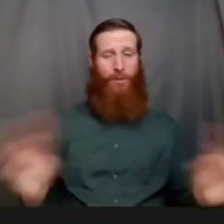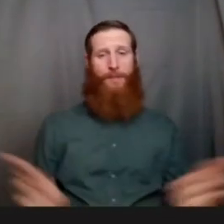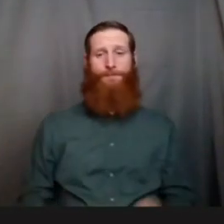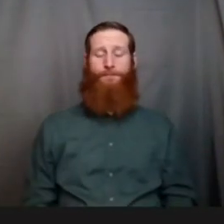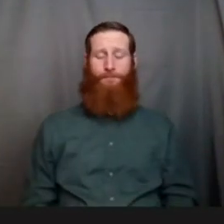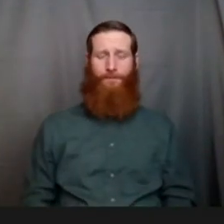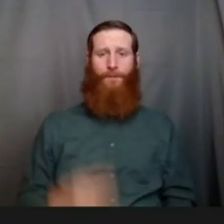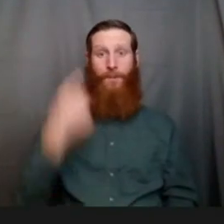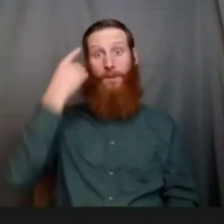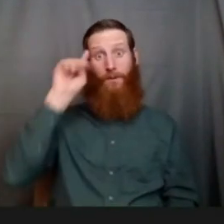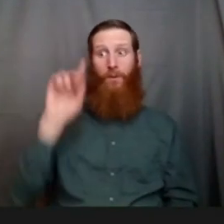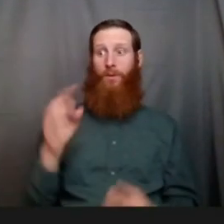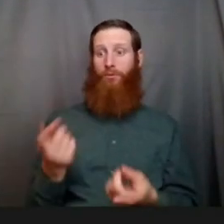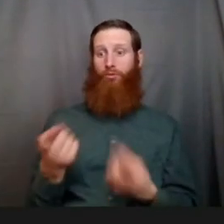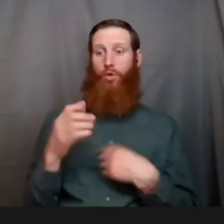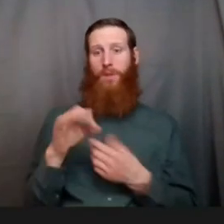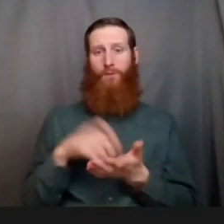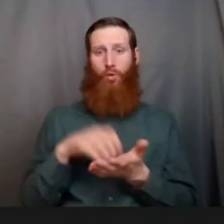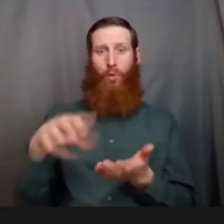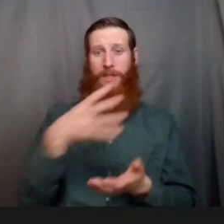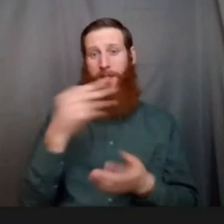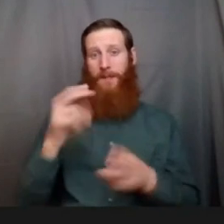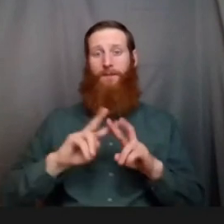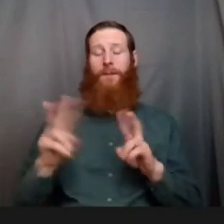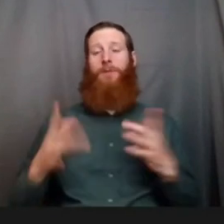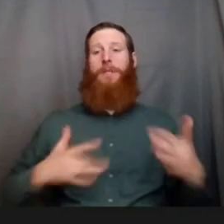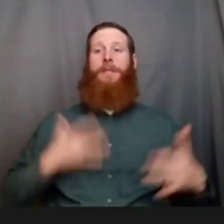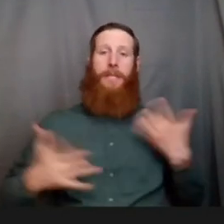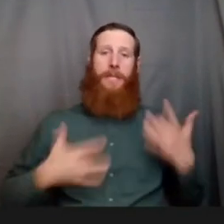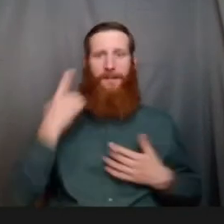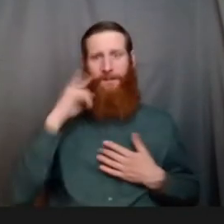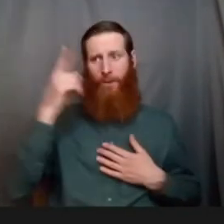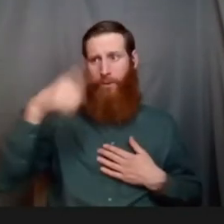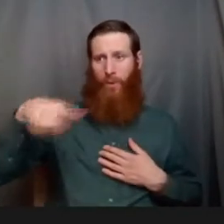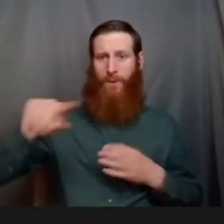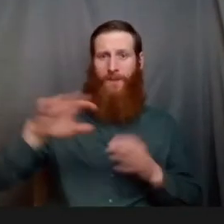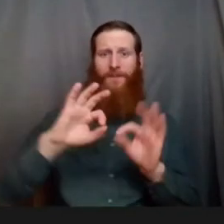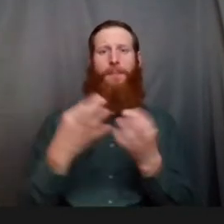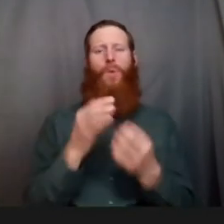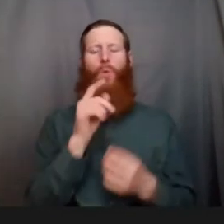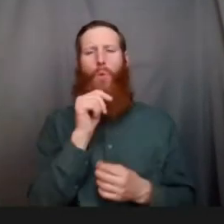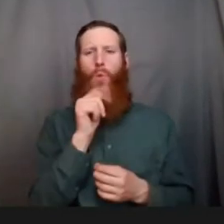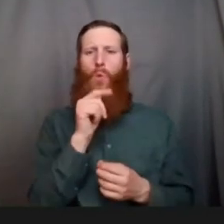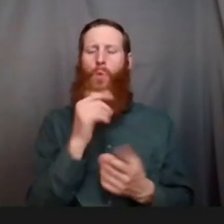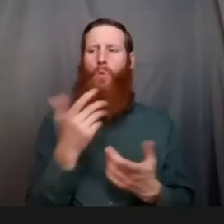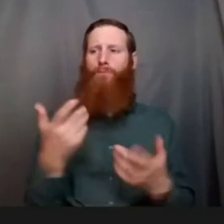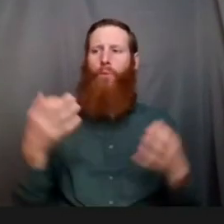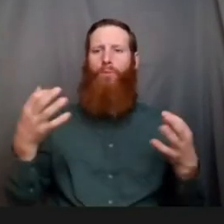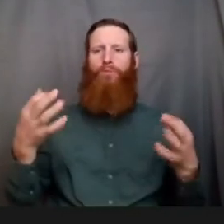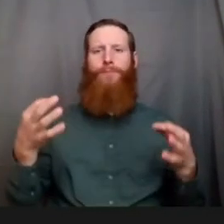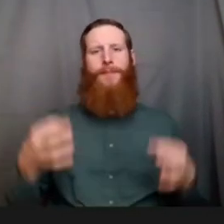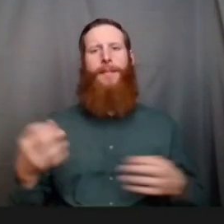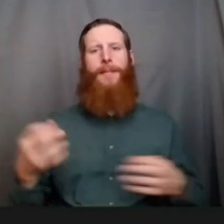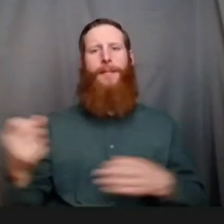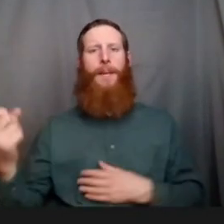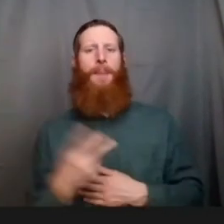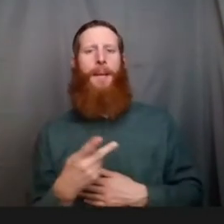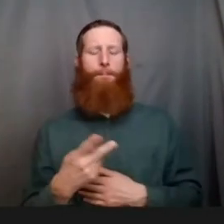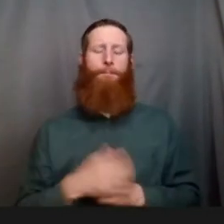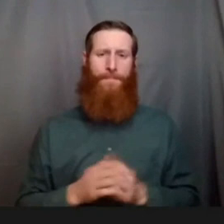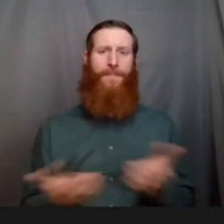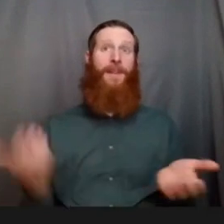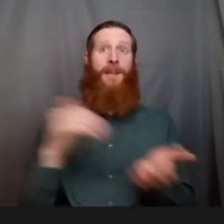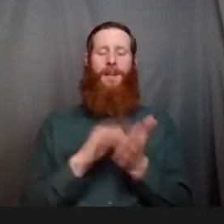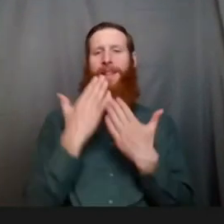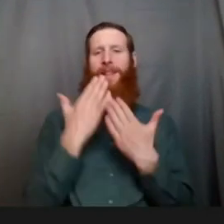the return of students. And we're super excited for those families that want to, that choose to come back. So again, thank you for